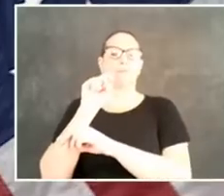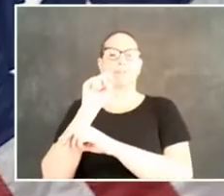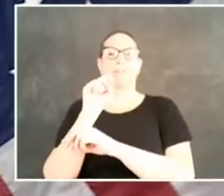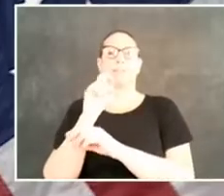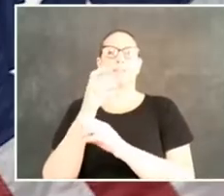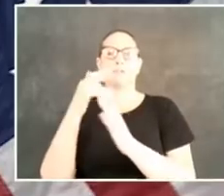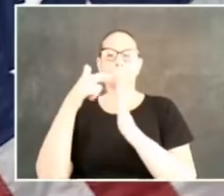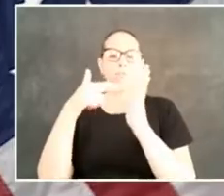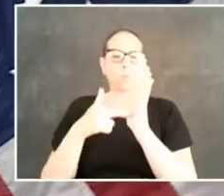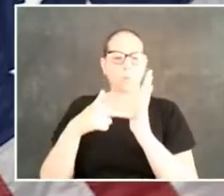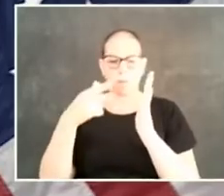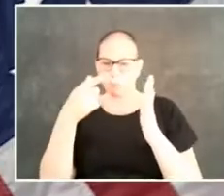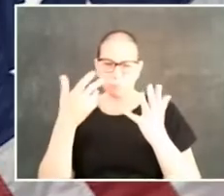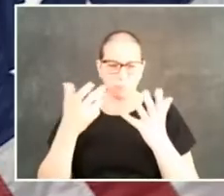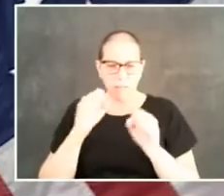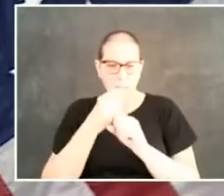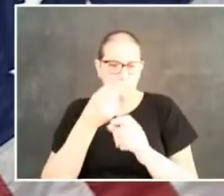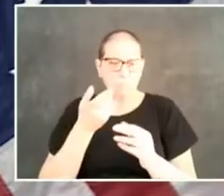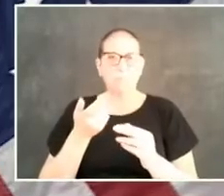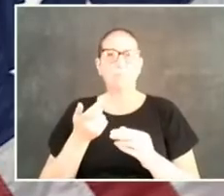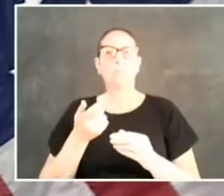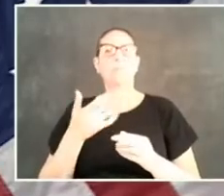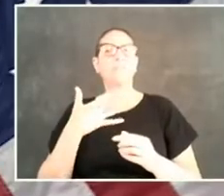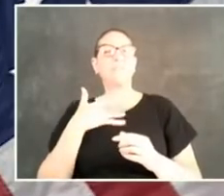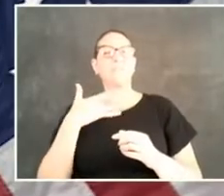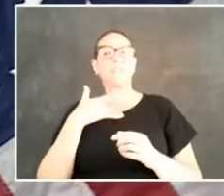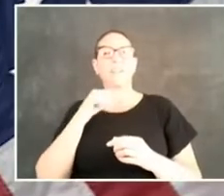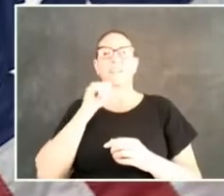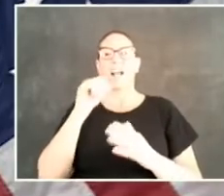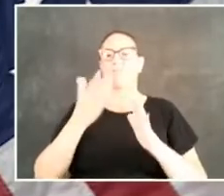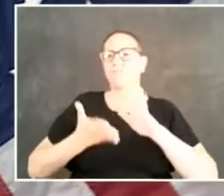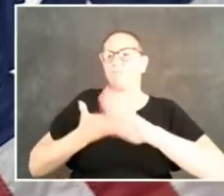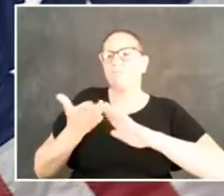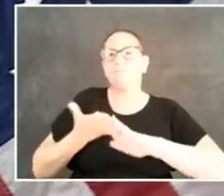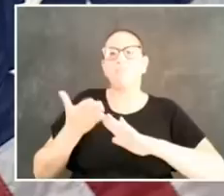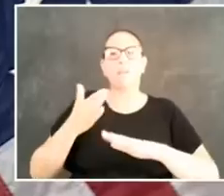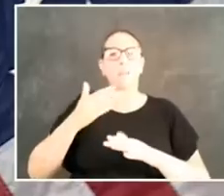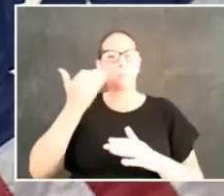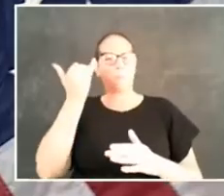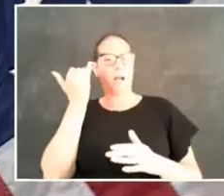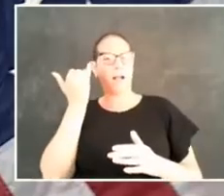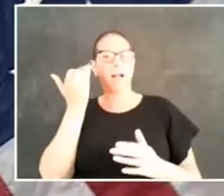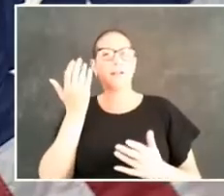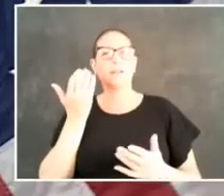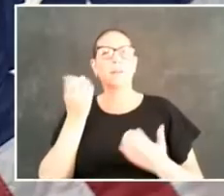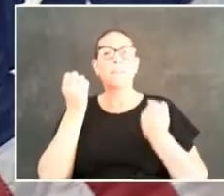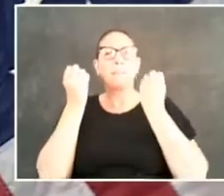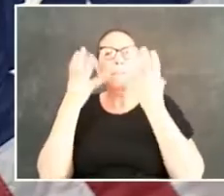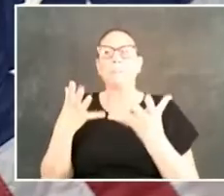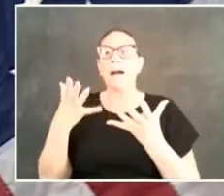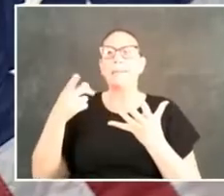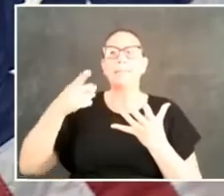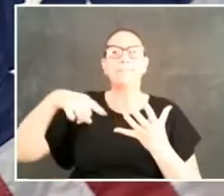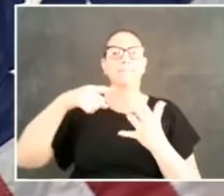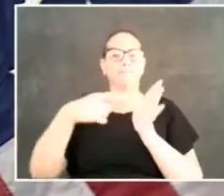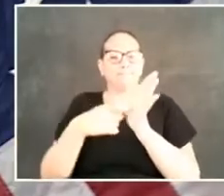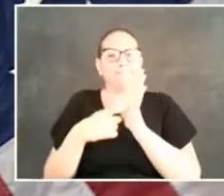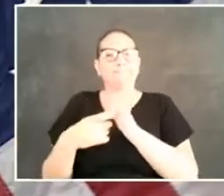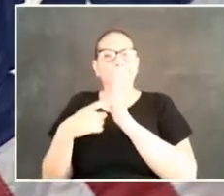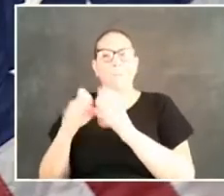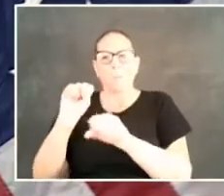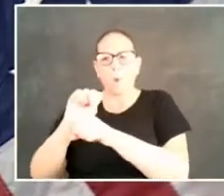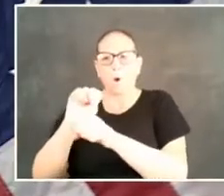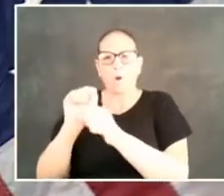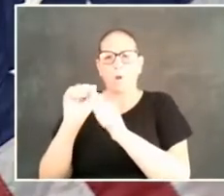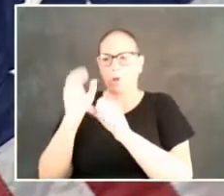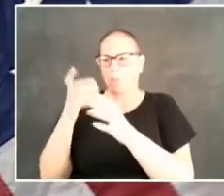workers, from an EMT and airline steward to restaurant owners and local pharmacies, yet none of them have heard a thing.